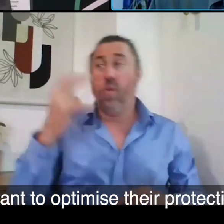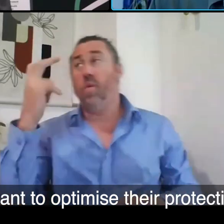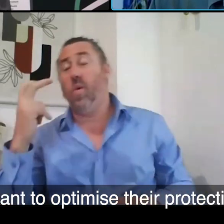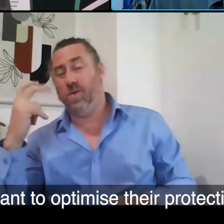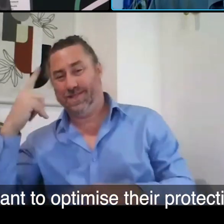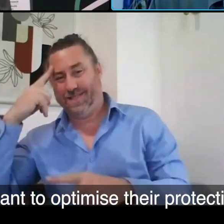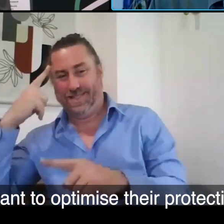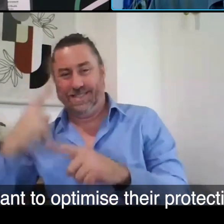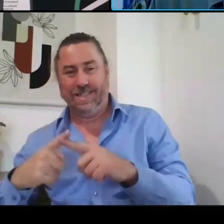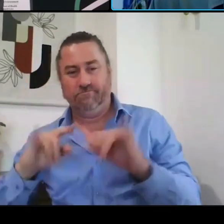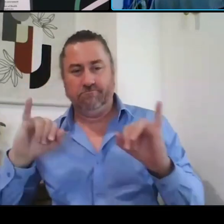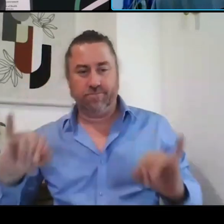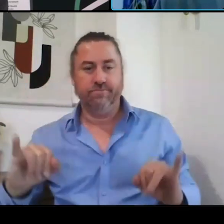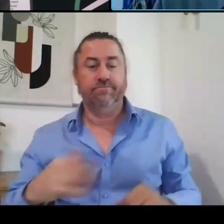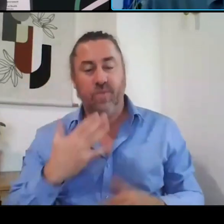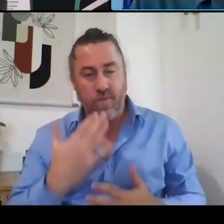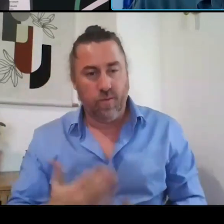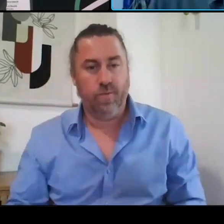their protection. Thanks.